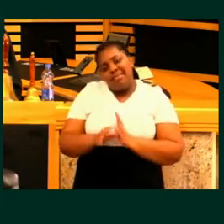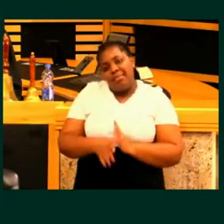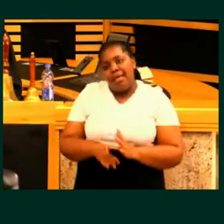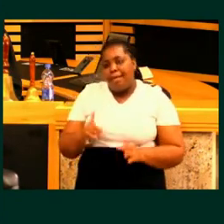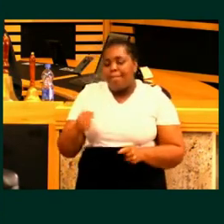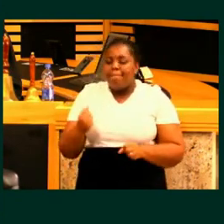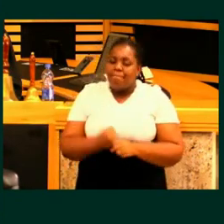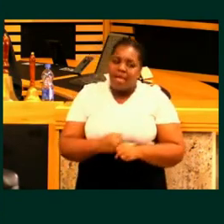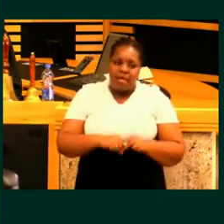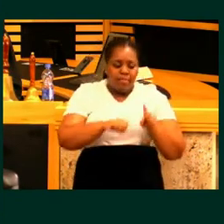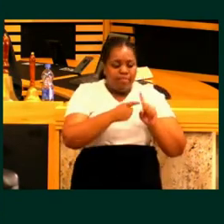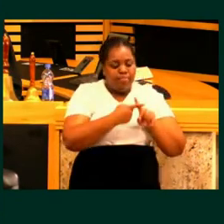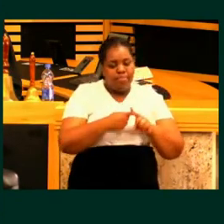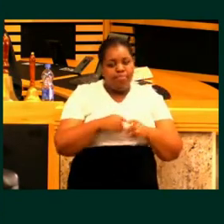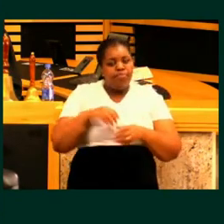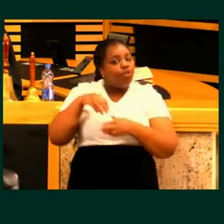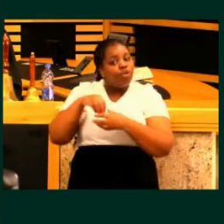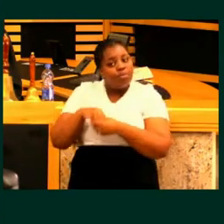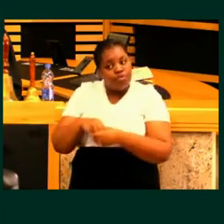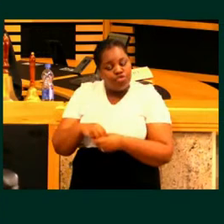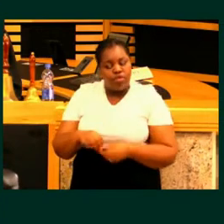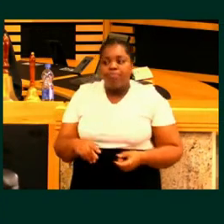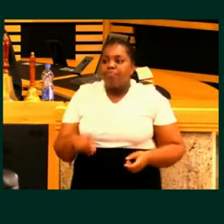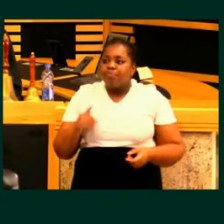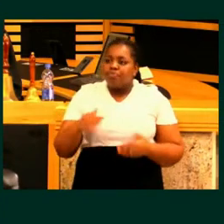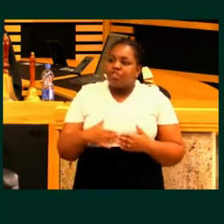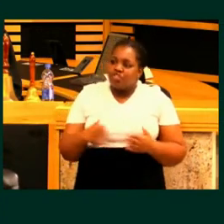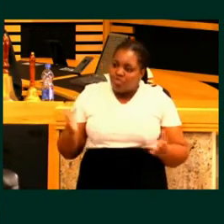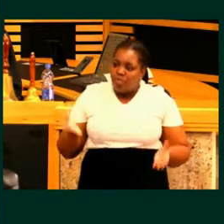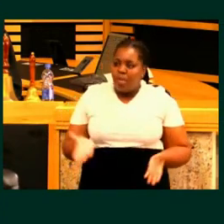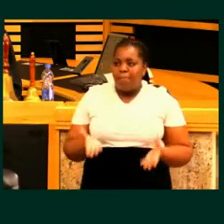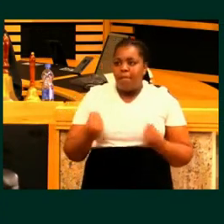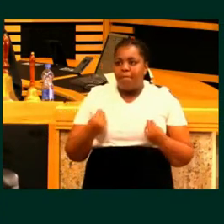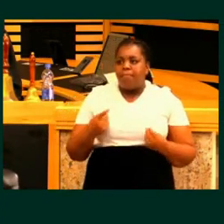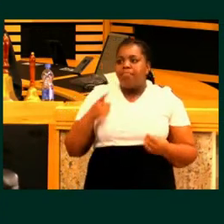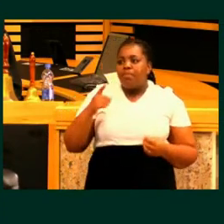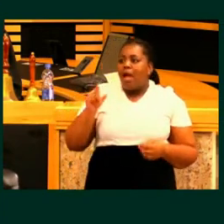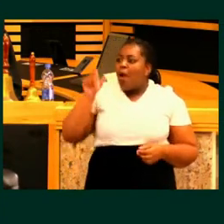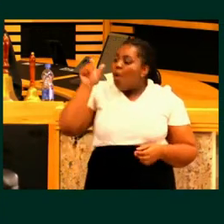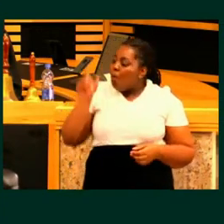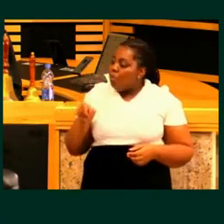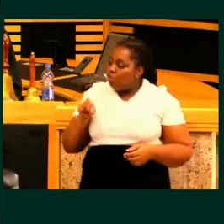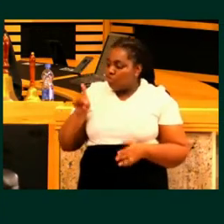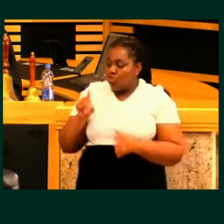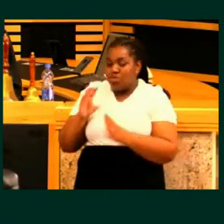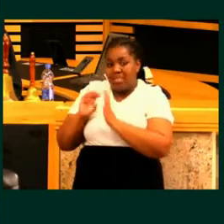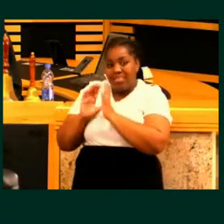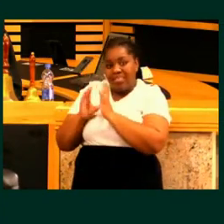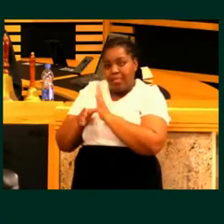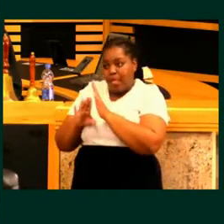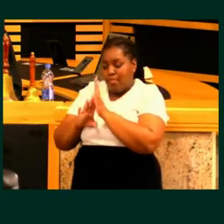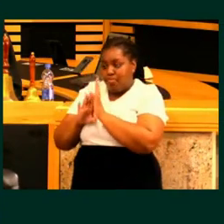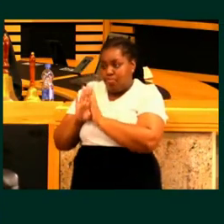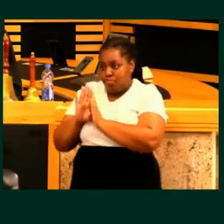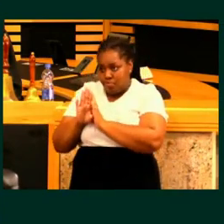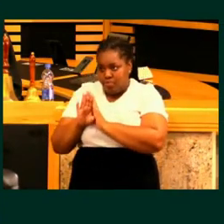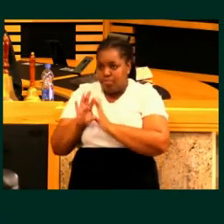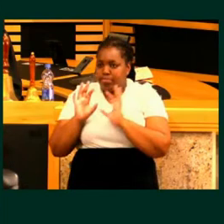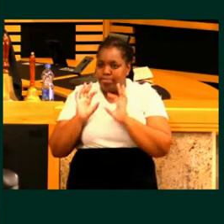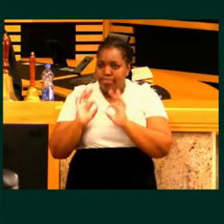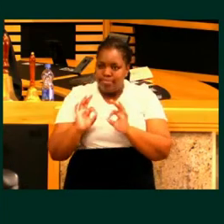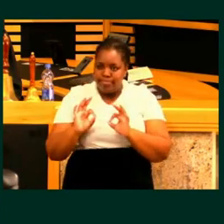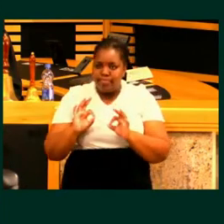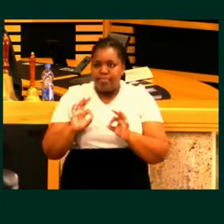make a positive contribution in the workplace it is generally found that a person with a disability develops into a well adjust trusted